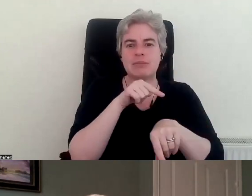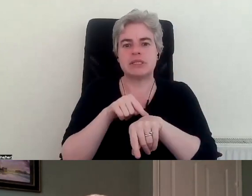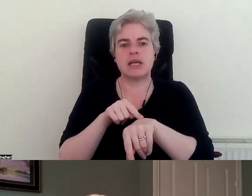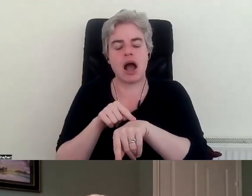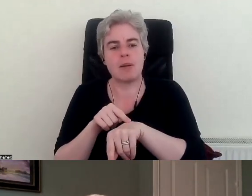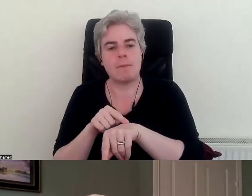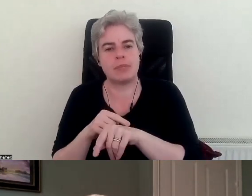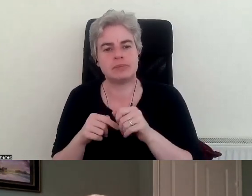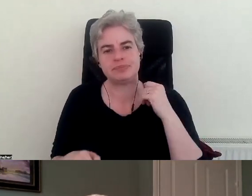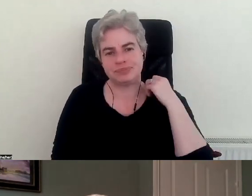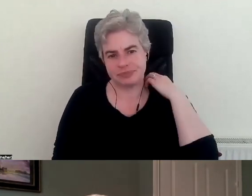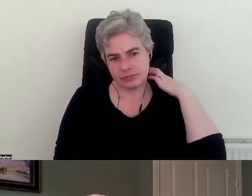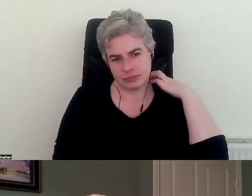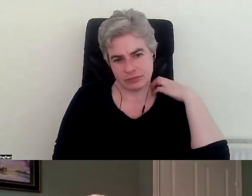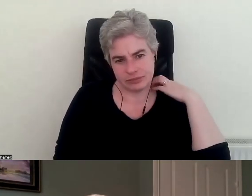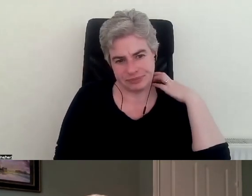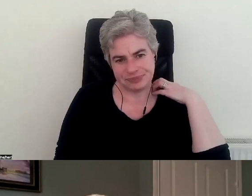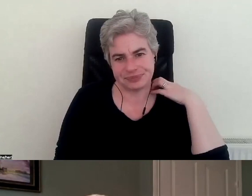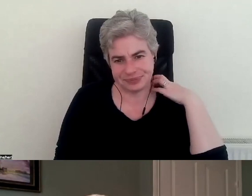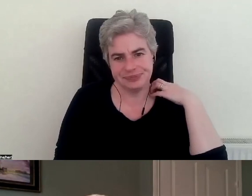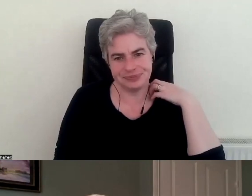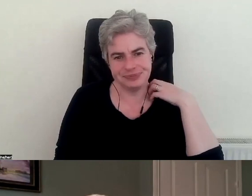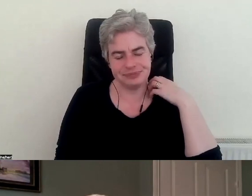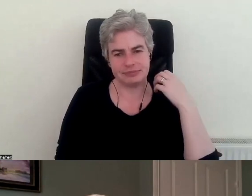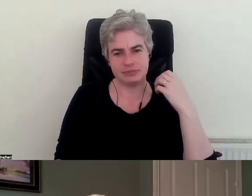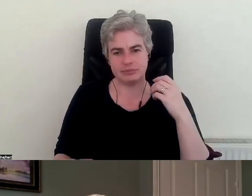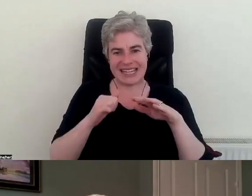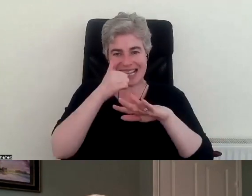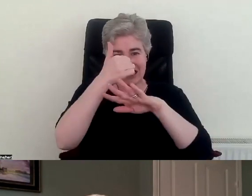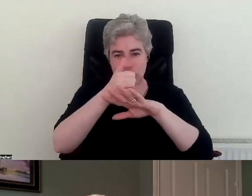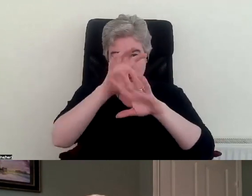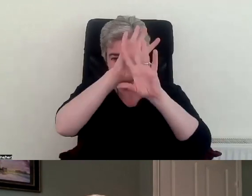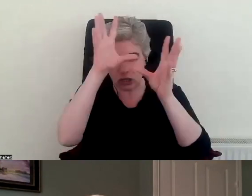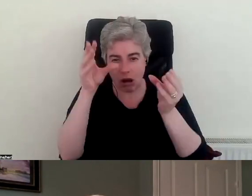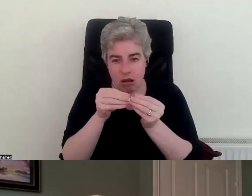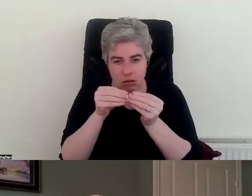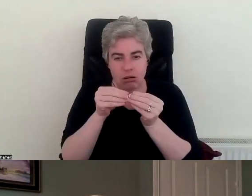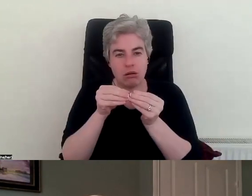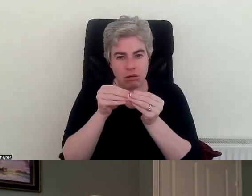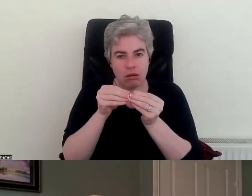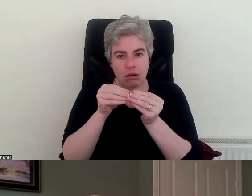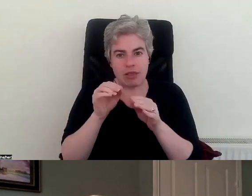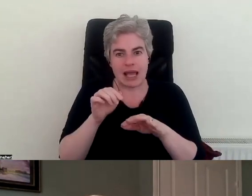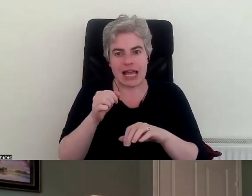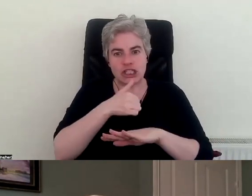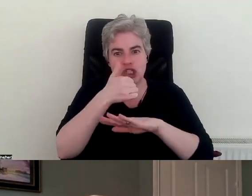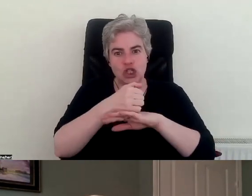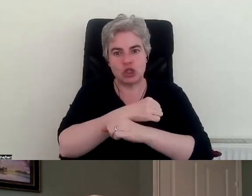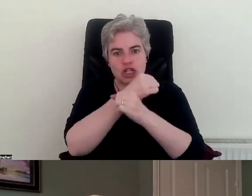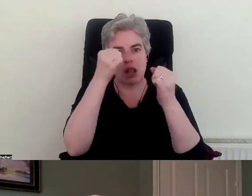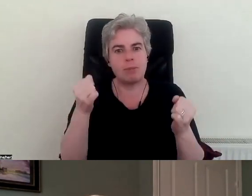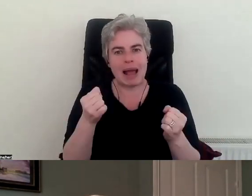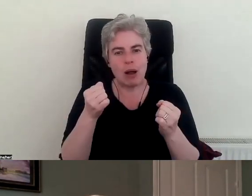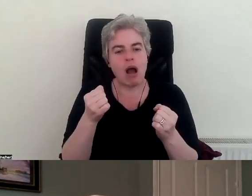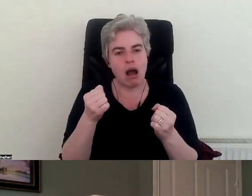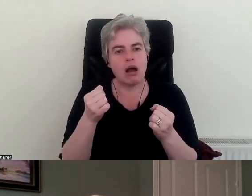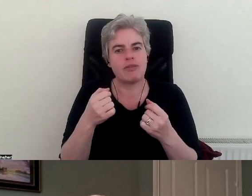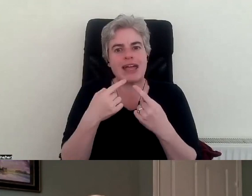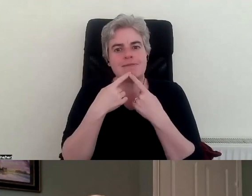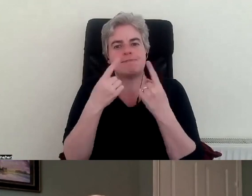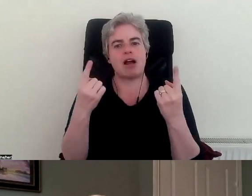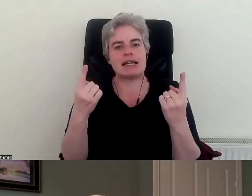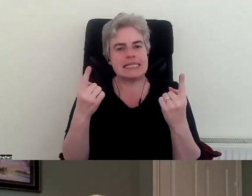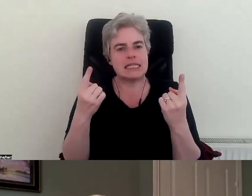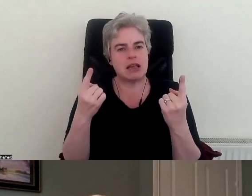order to consolidate the institutional power, very often articulate, as you said, the kind